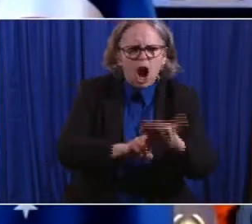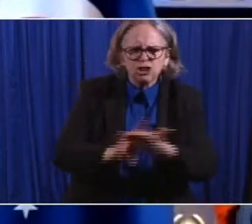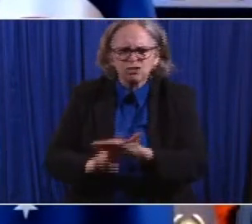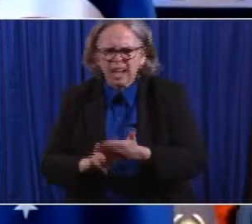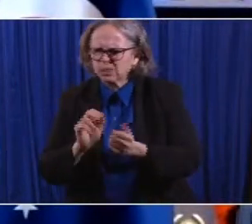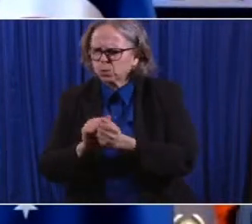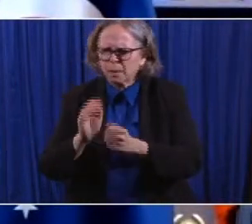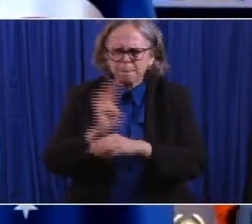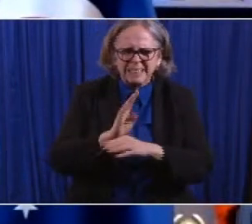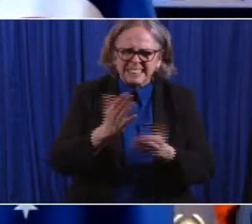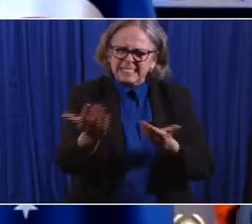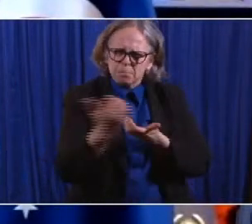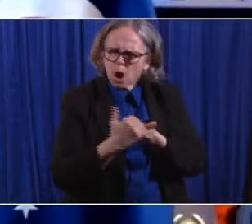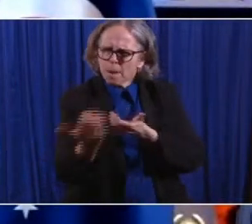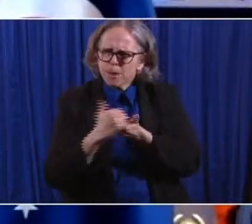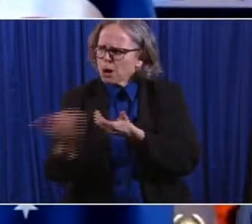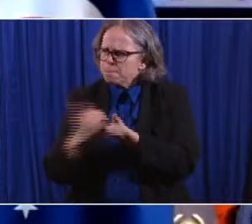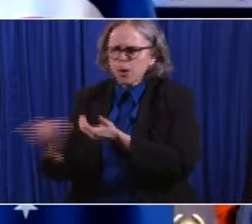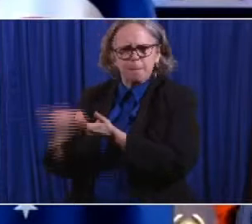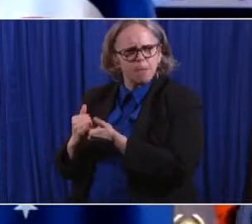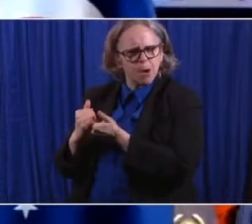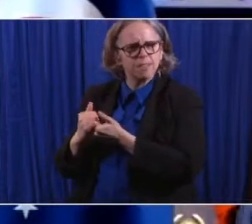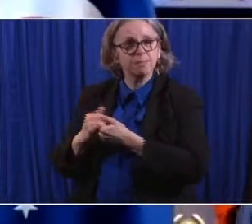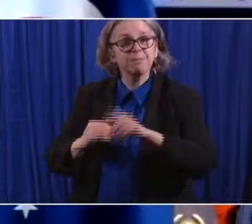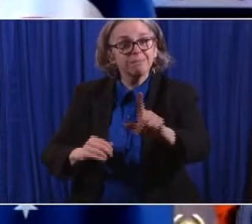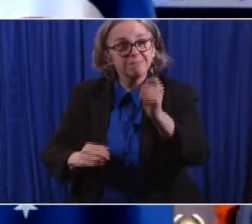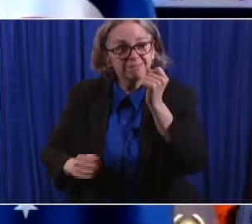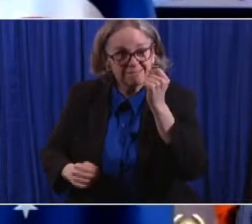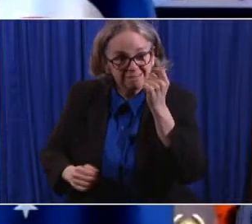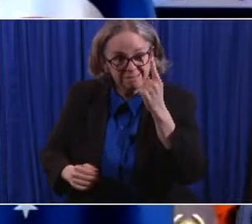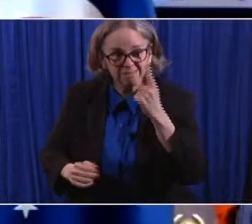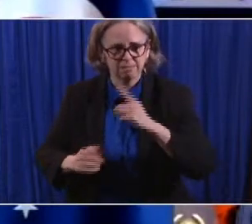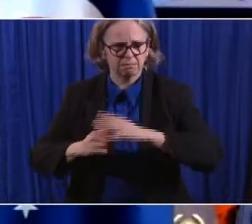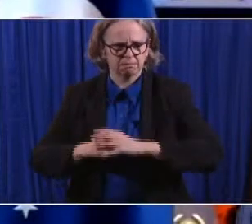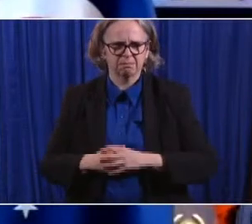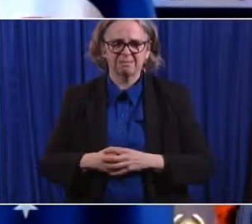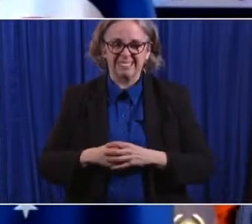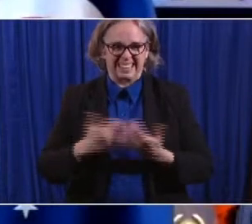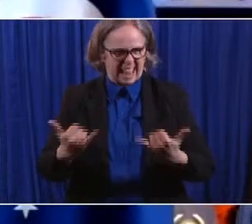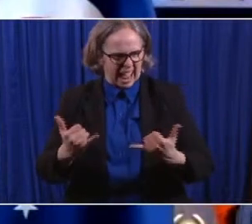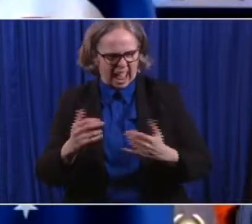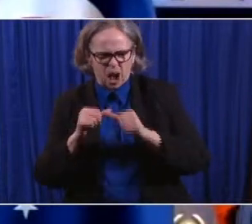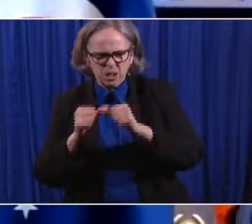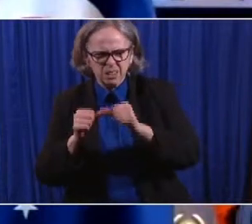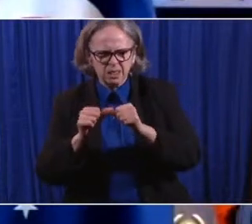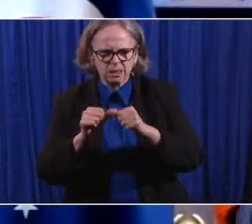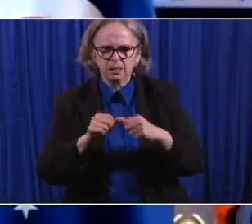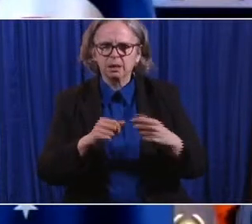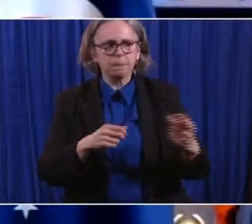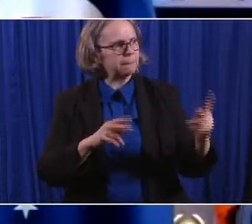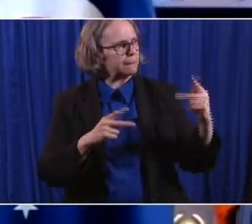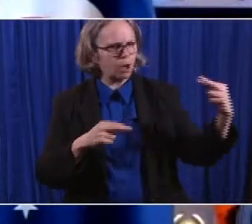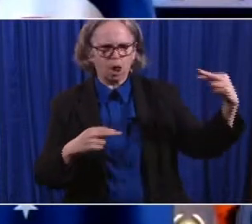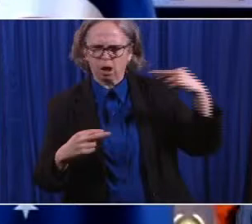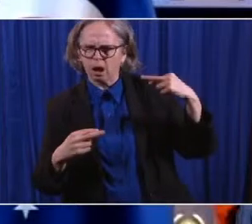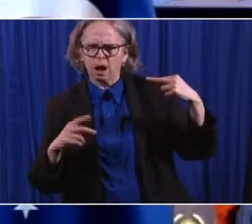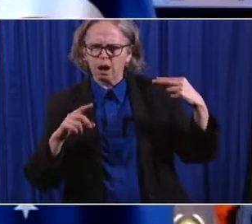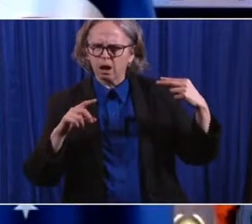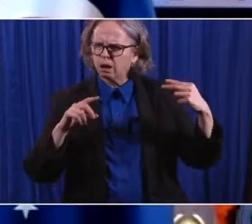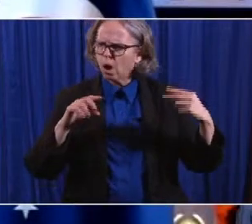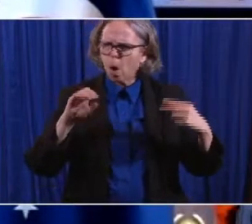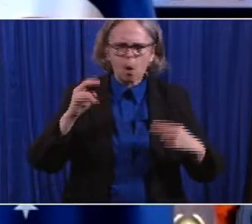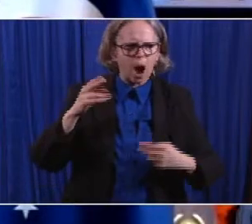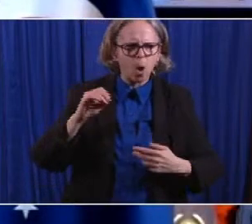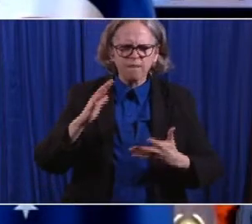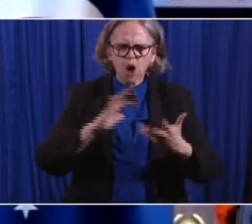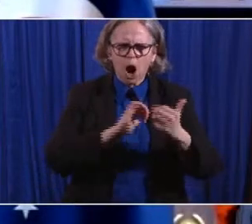know, what state did you want to be? And we kept saying, look, Ohio is very competitive as being a great pro-business environment, but also a